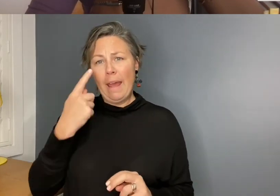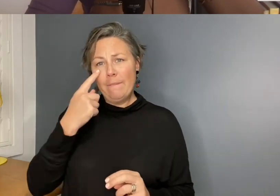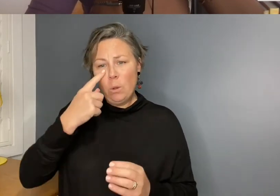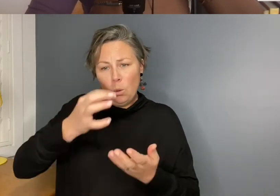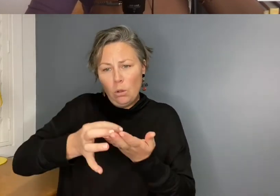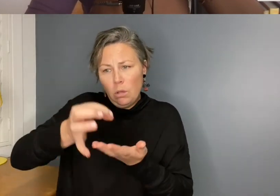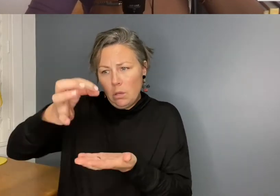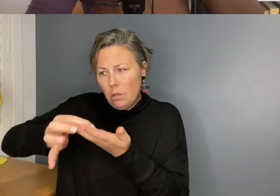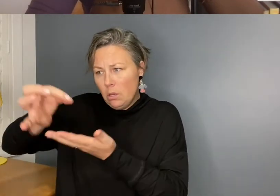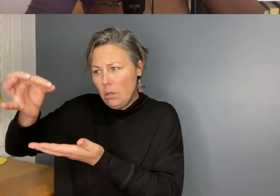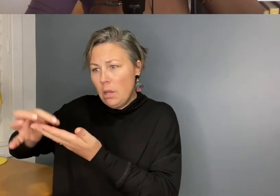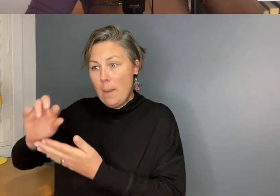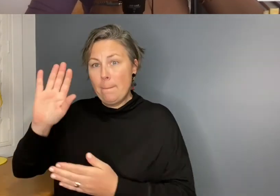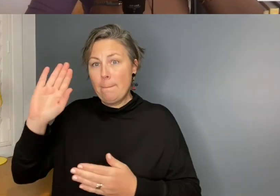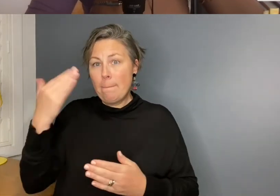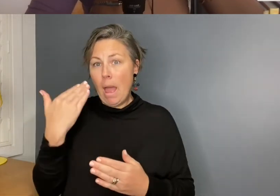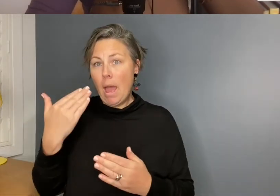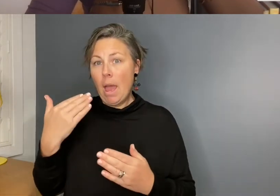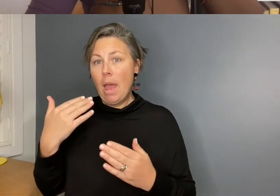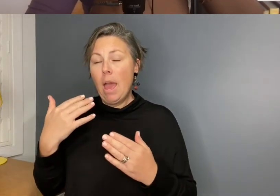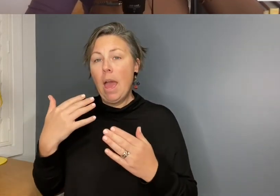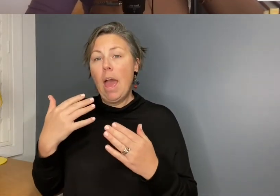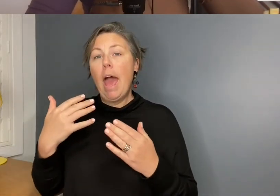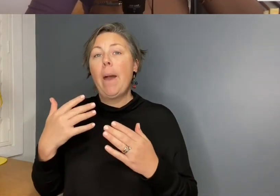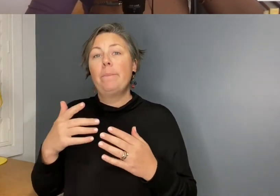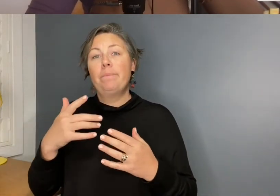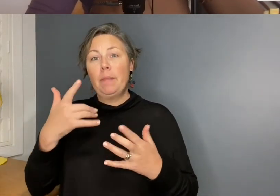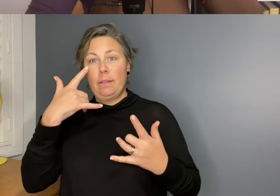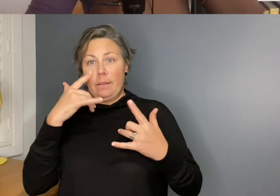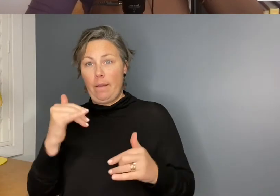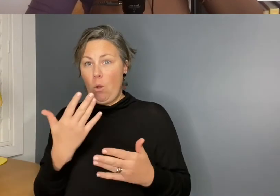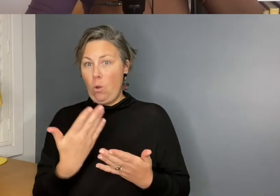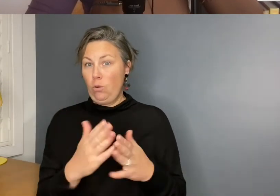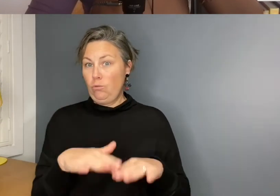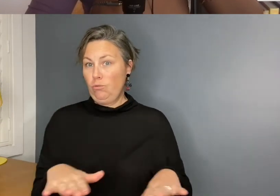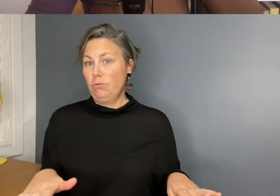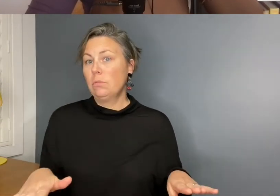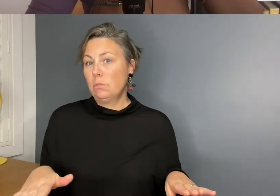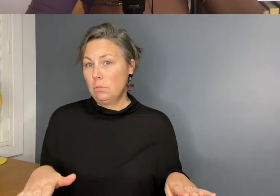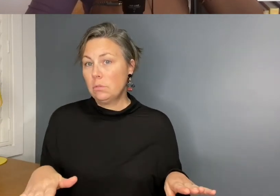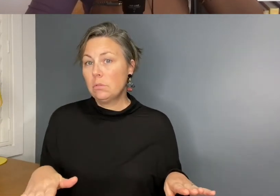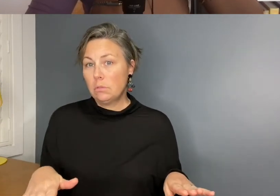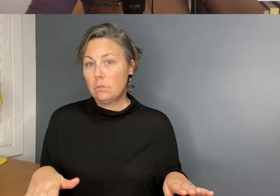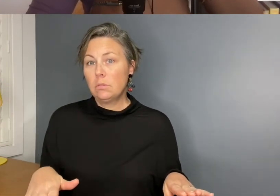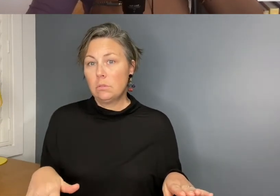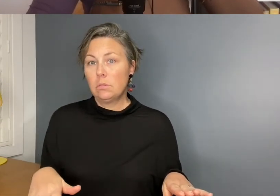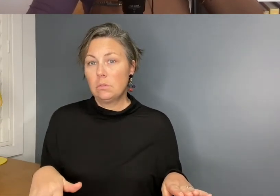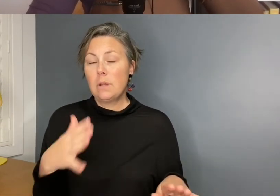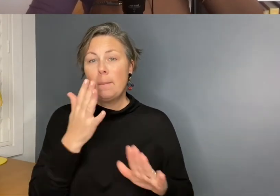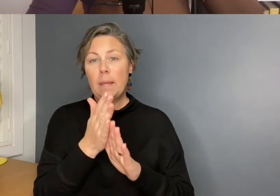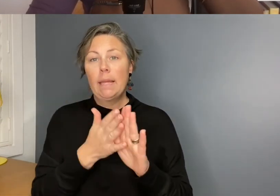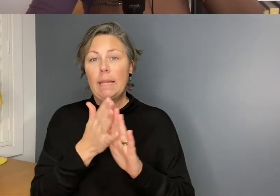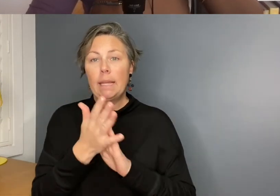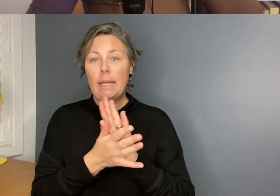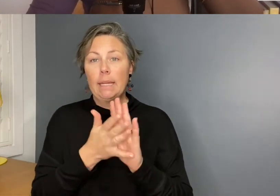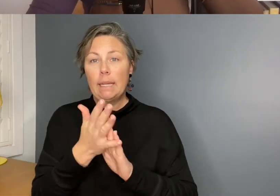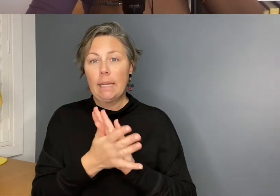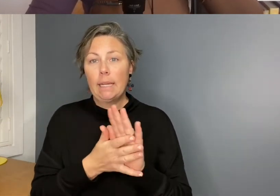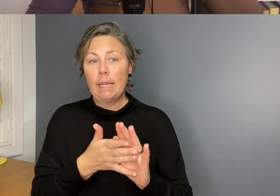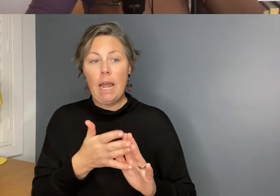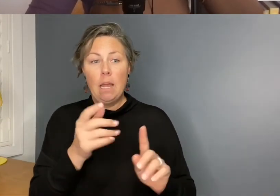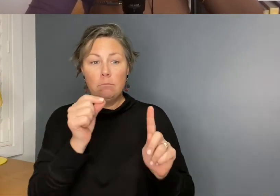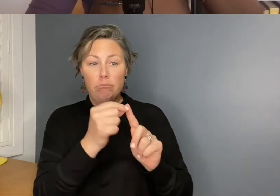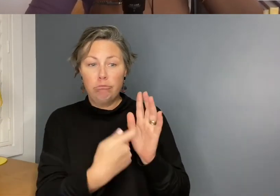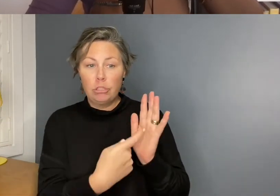been put through clinical trials in groups of children just like yours. So that may be children in the preschool